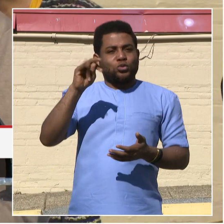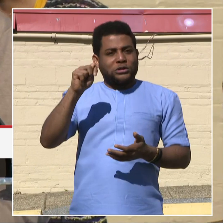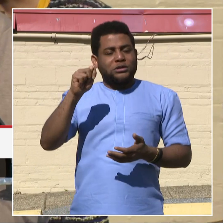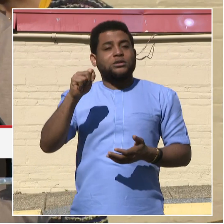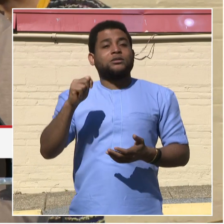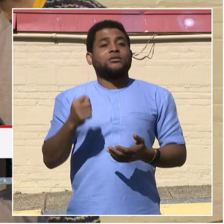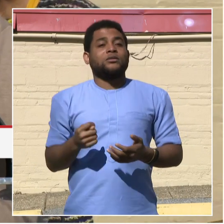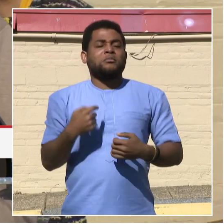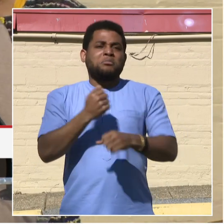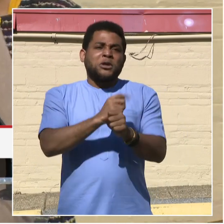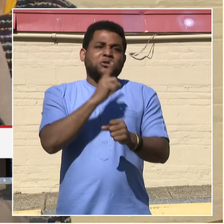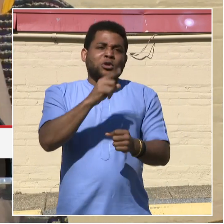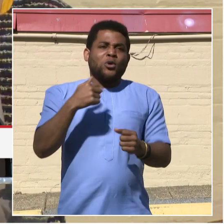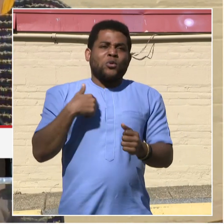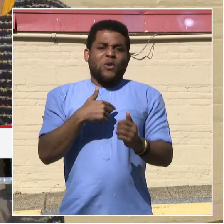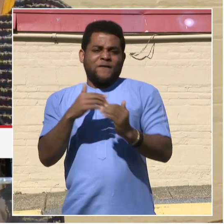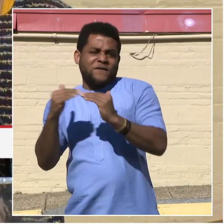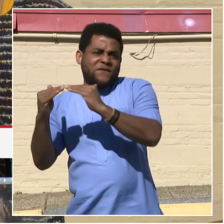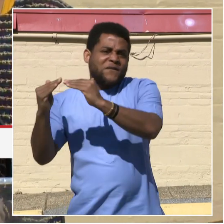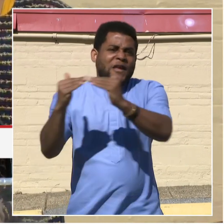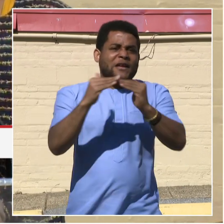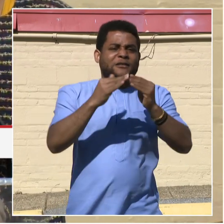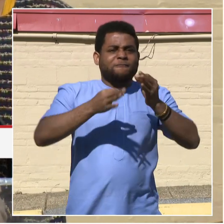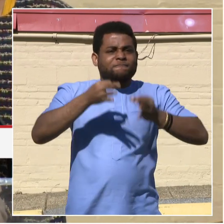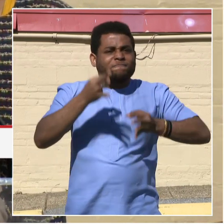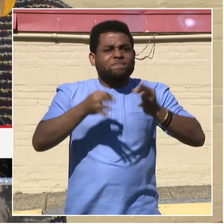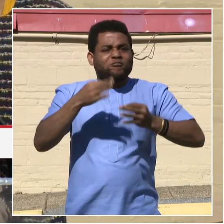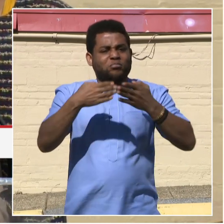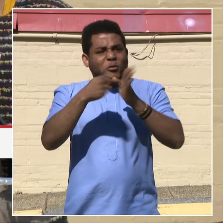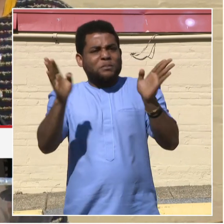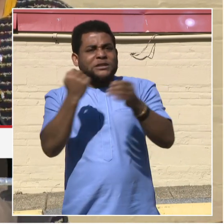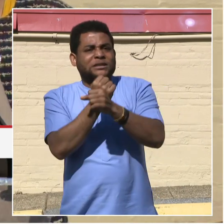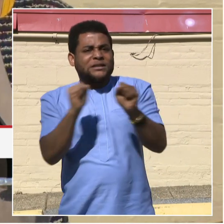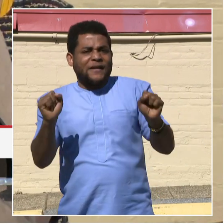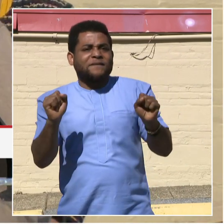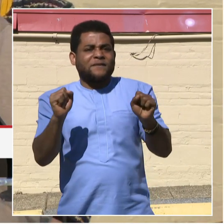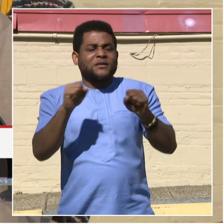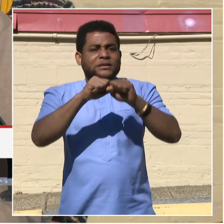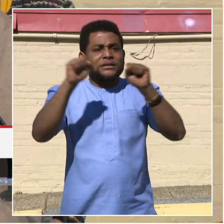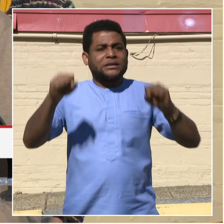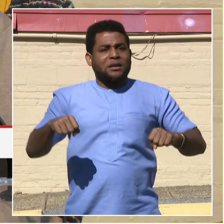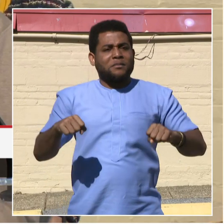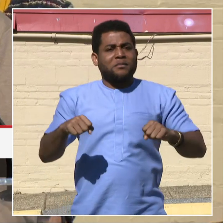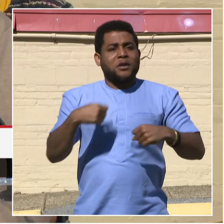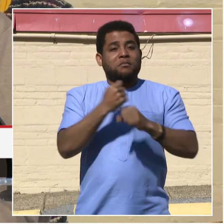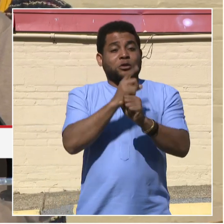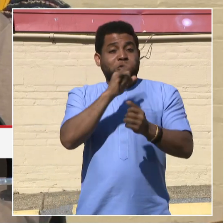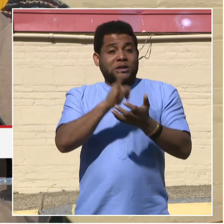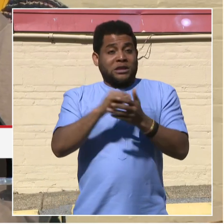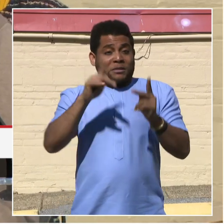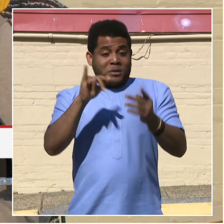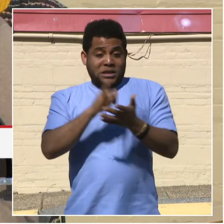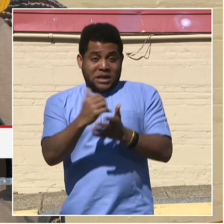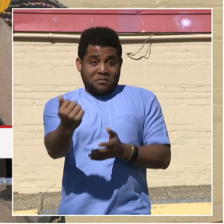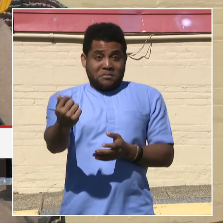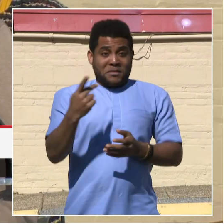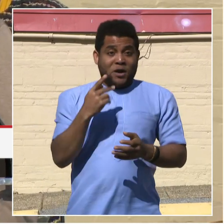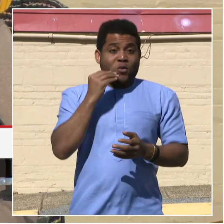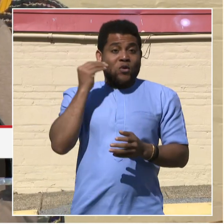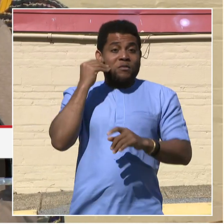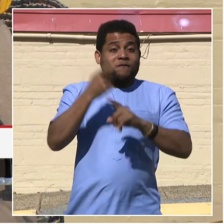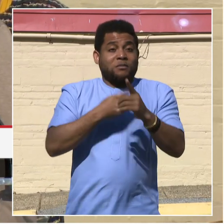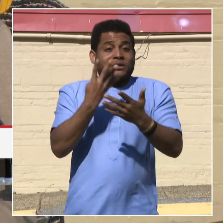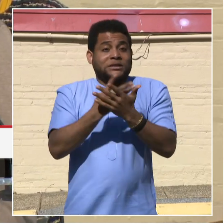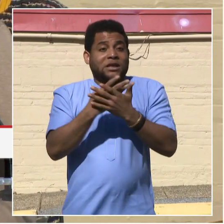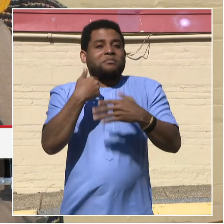have a fair and just public safety system, to make sure that people returning home are coming home to good and rich